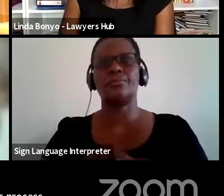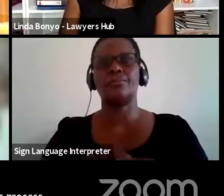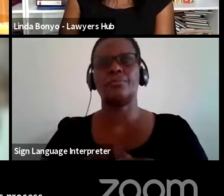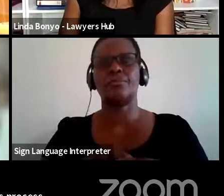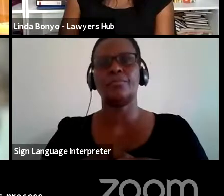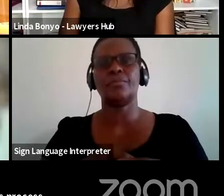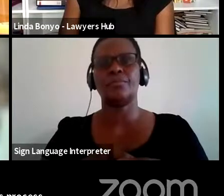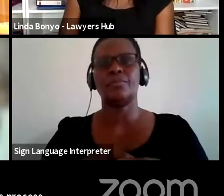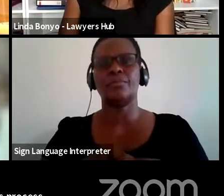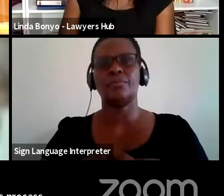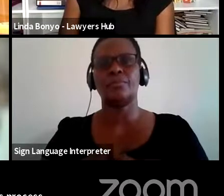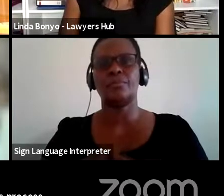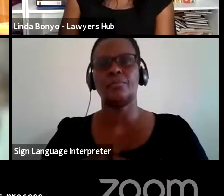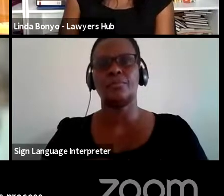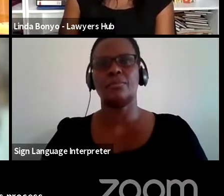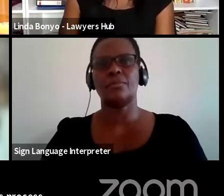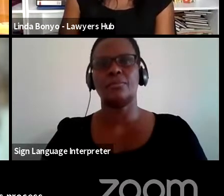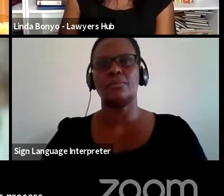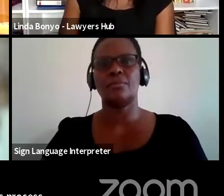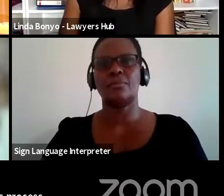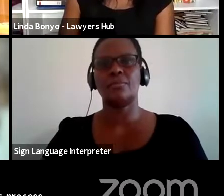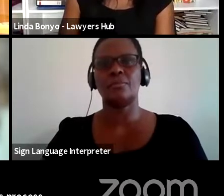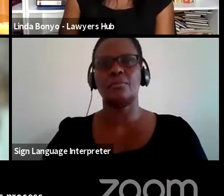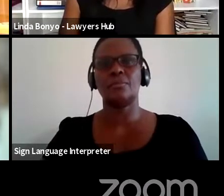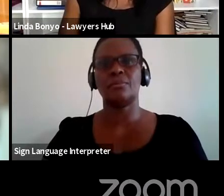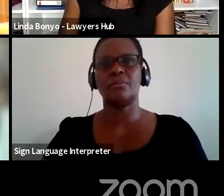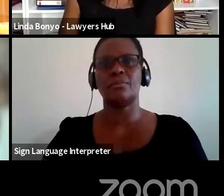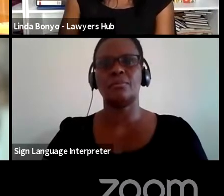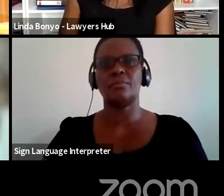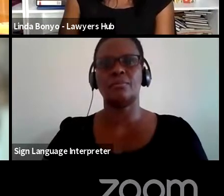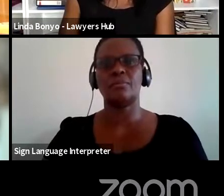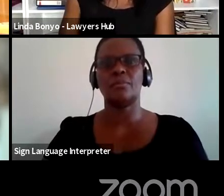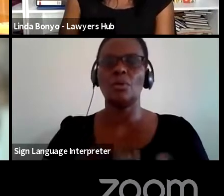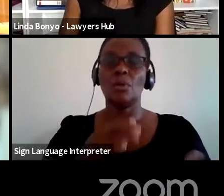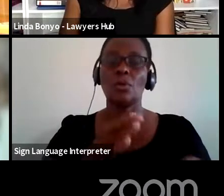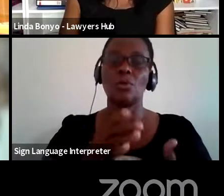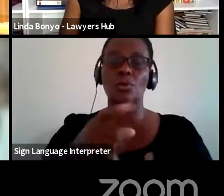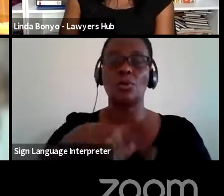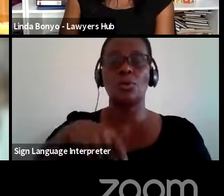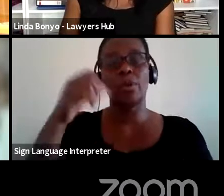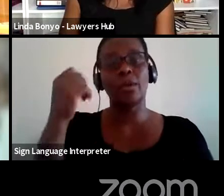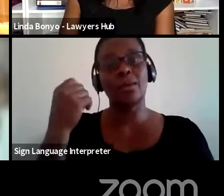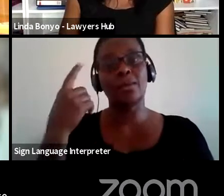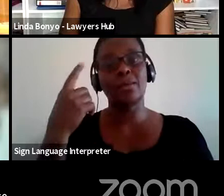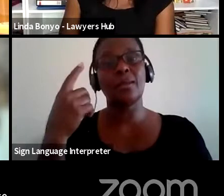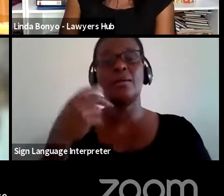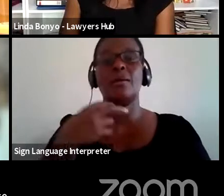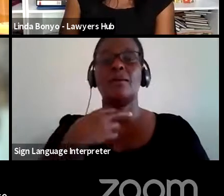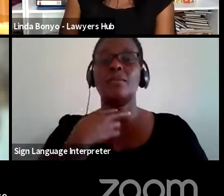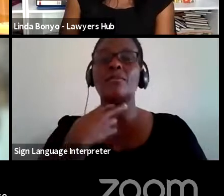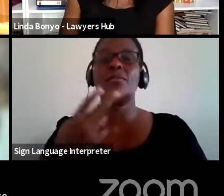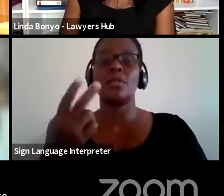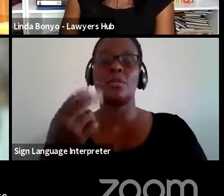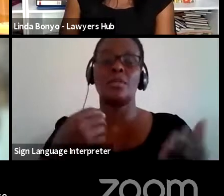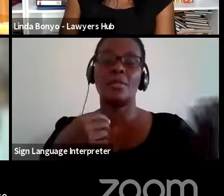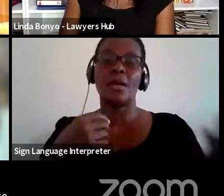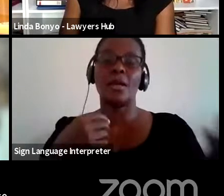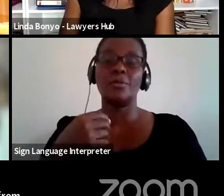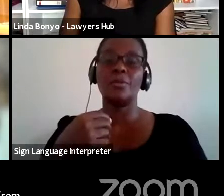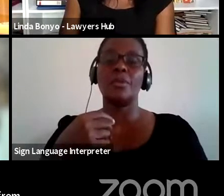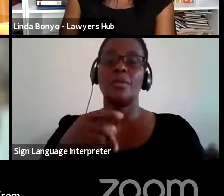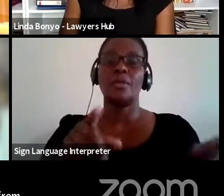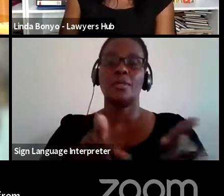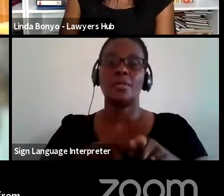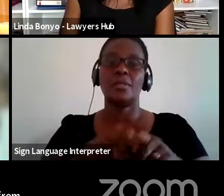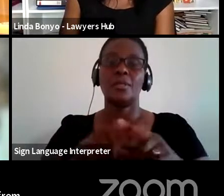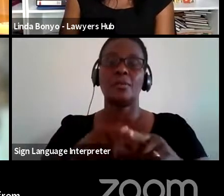We regretfully understand that voices from specific contexts, such as those from developing or emergent economies